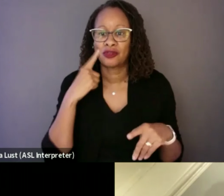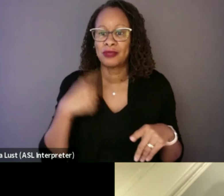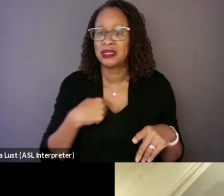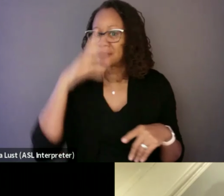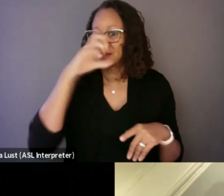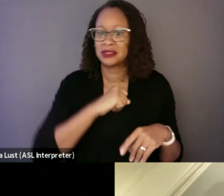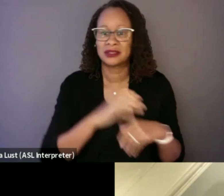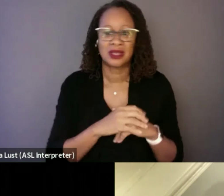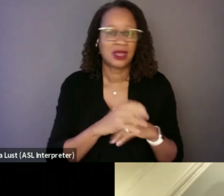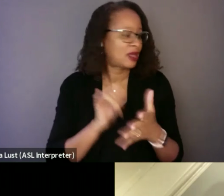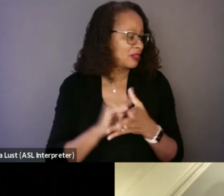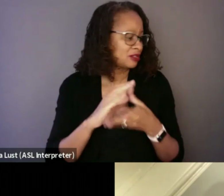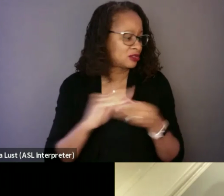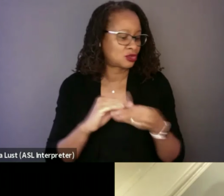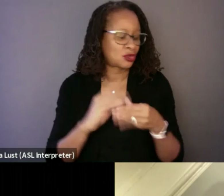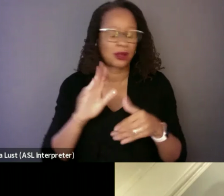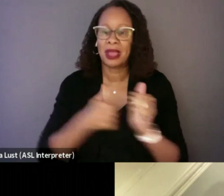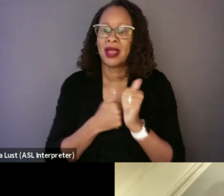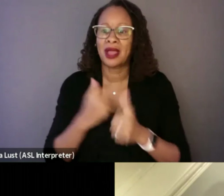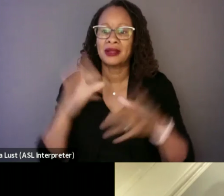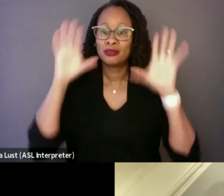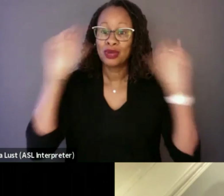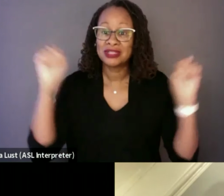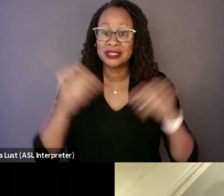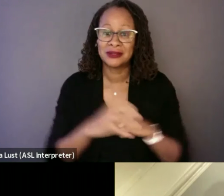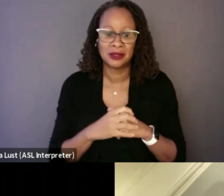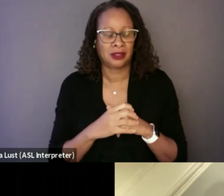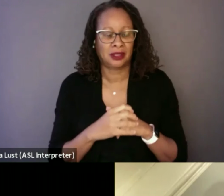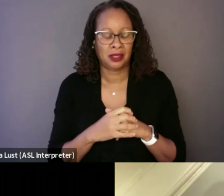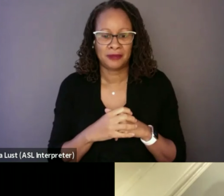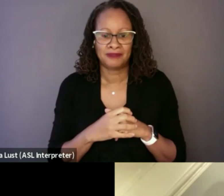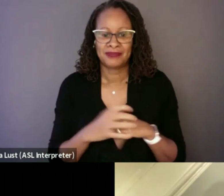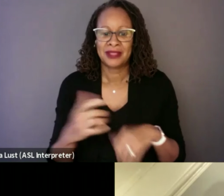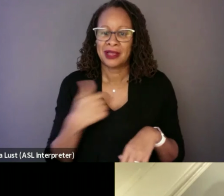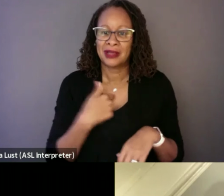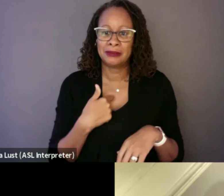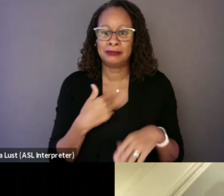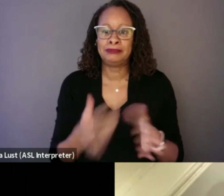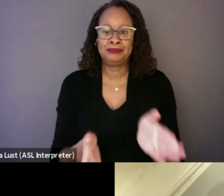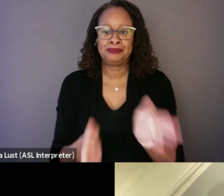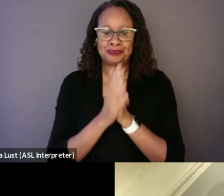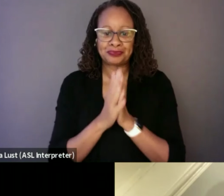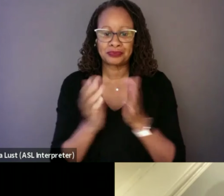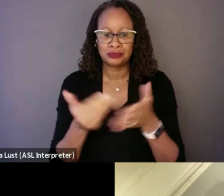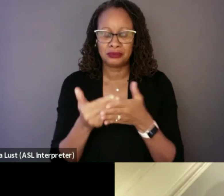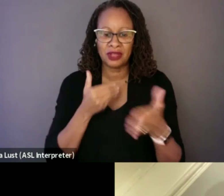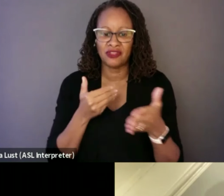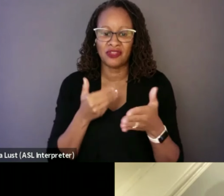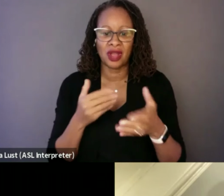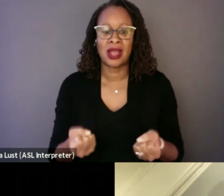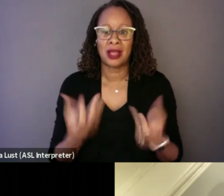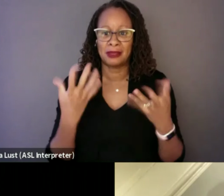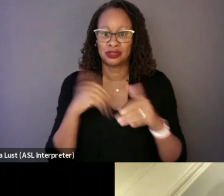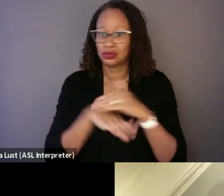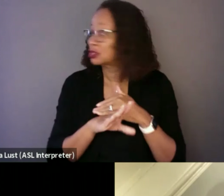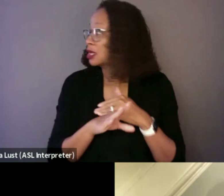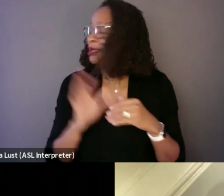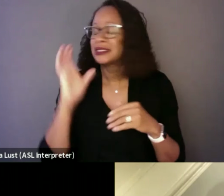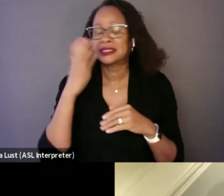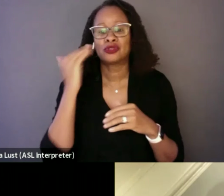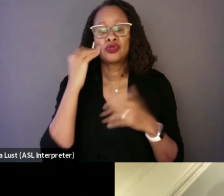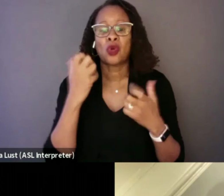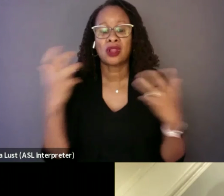the story behind President. Wow. I was going to ask beforehand how much you knew going into it, but it sounds like you know a lot because